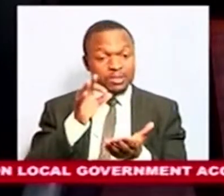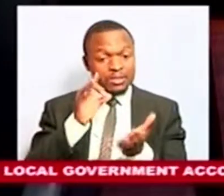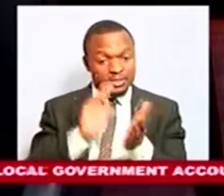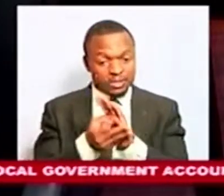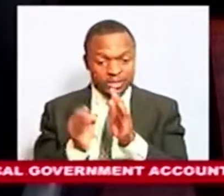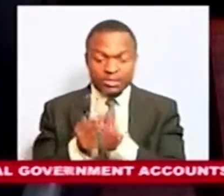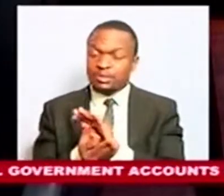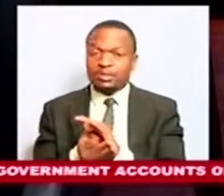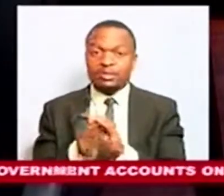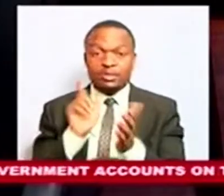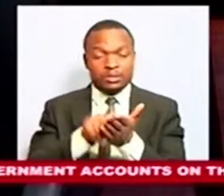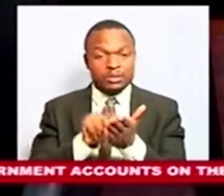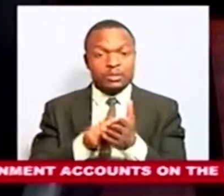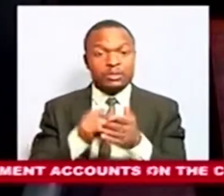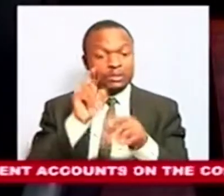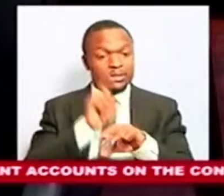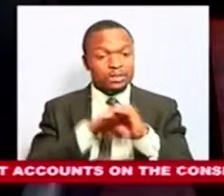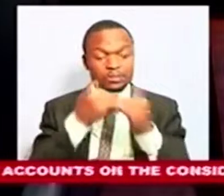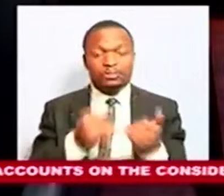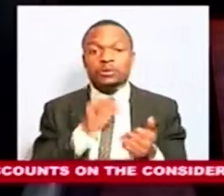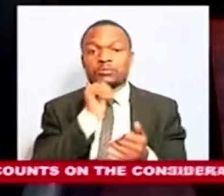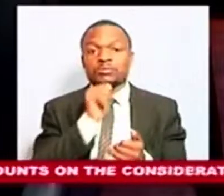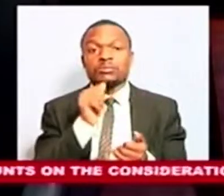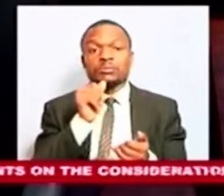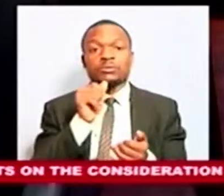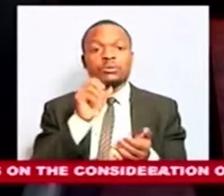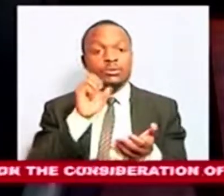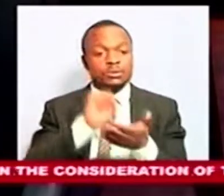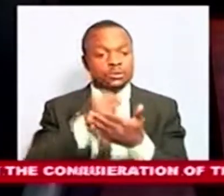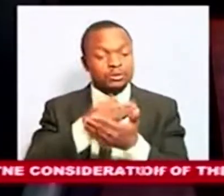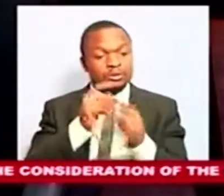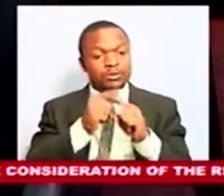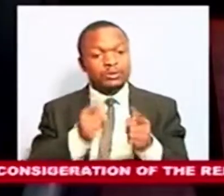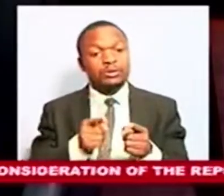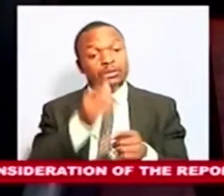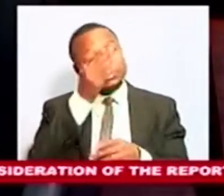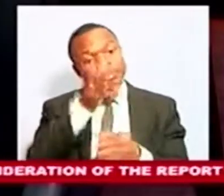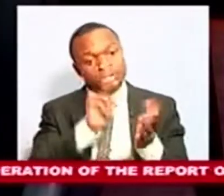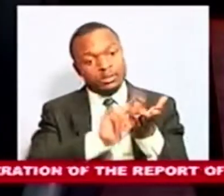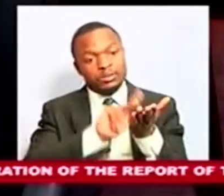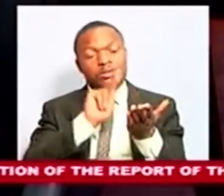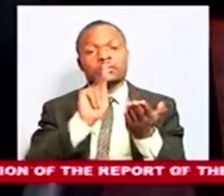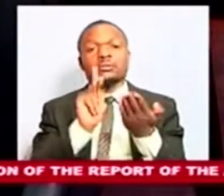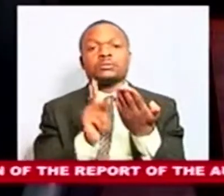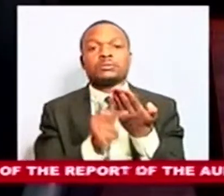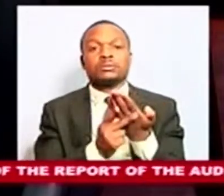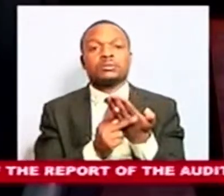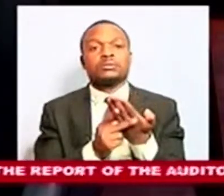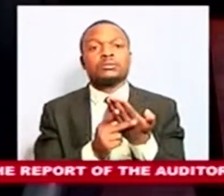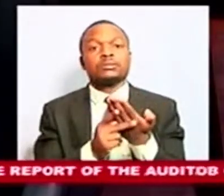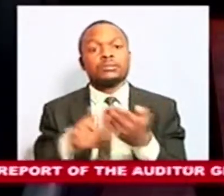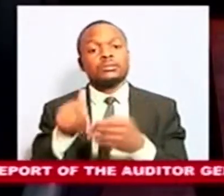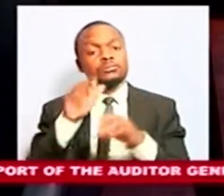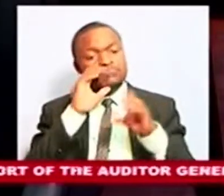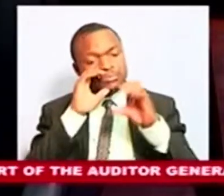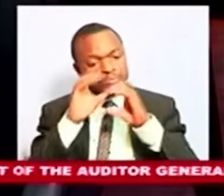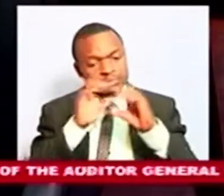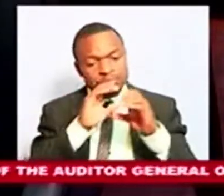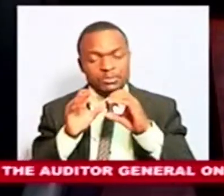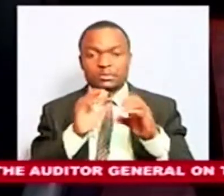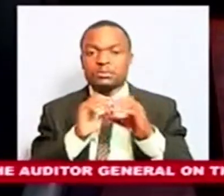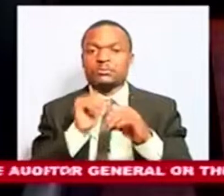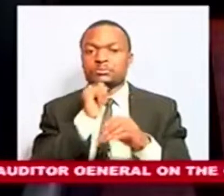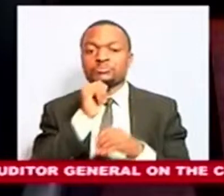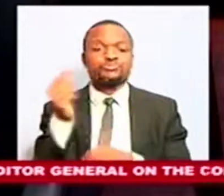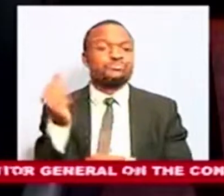I'm not in Mansa, I'm in Kaoma. So he kept on telling those communications. That's why, in the